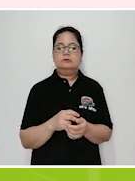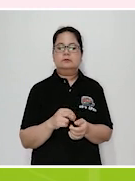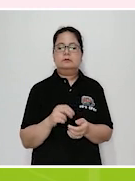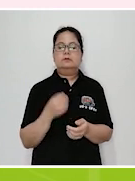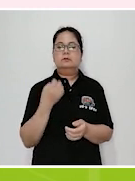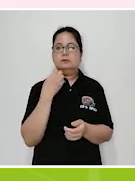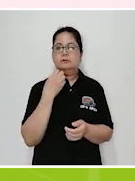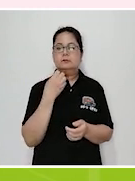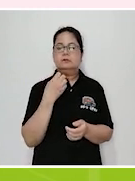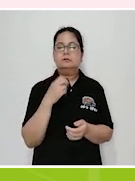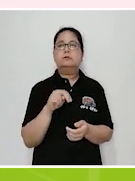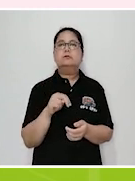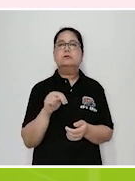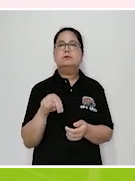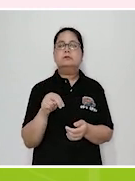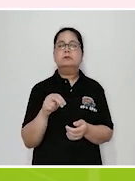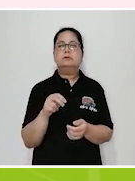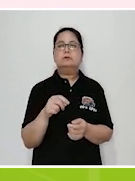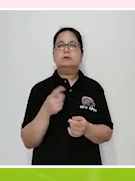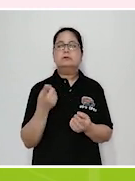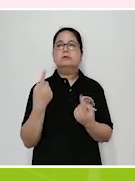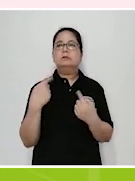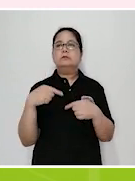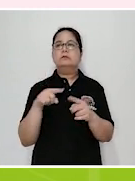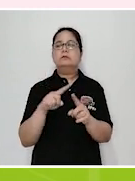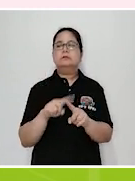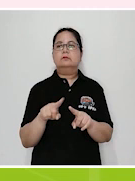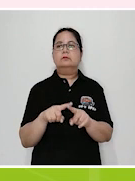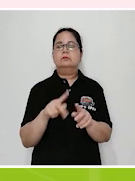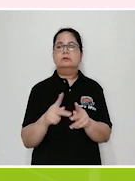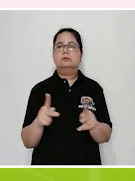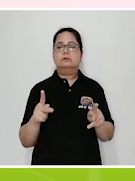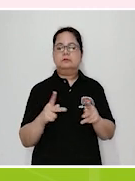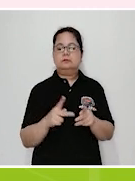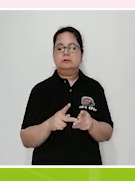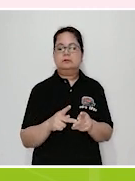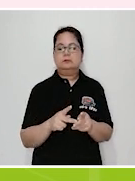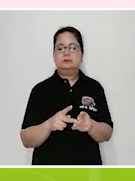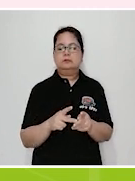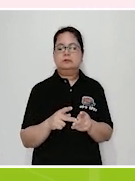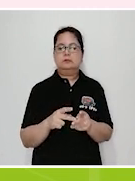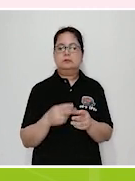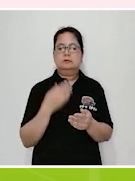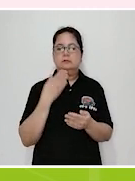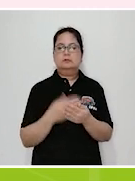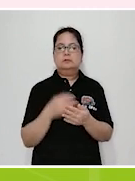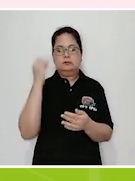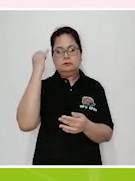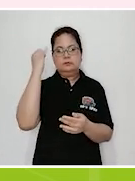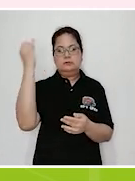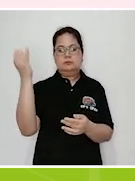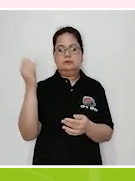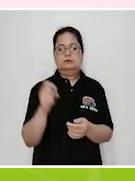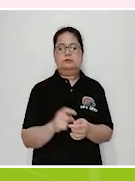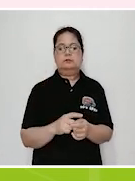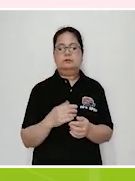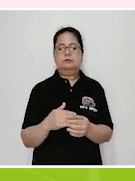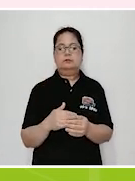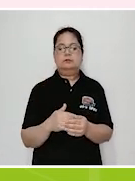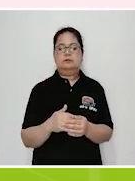since they will eat and visit different places. That is a great idea. Who has